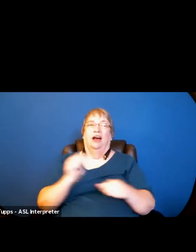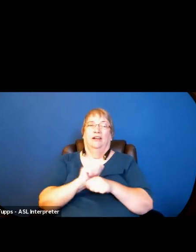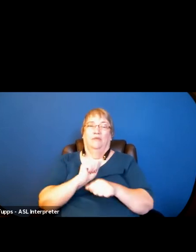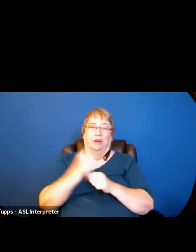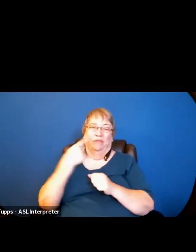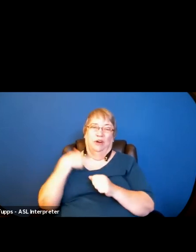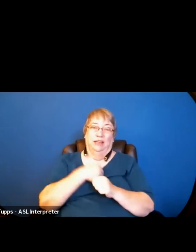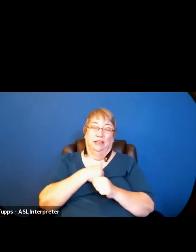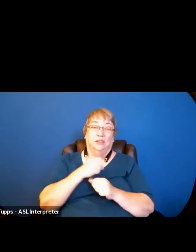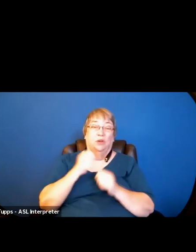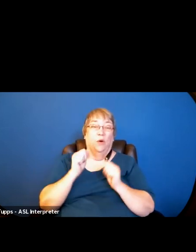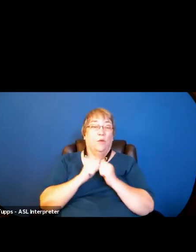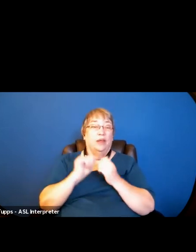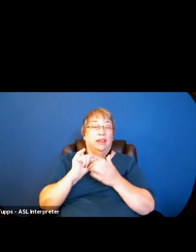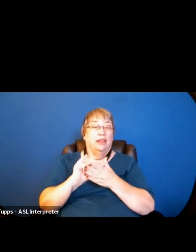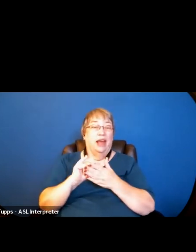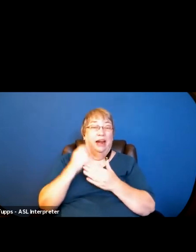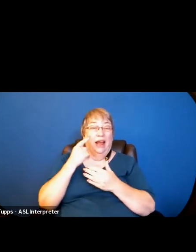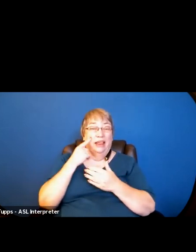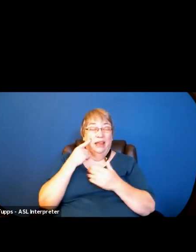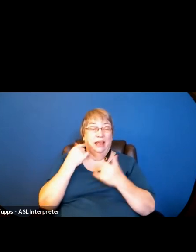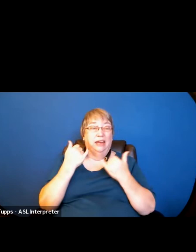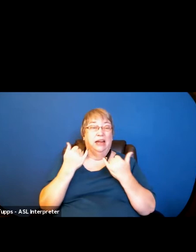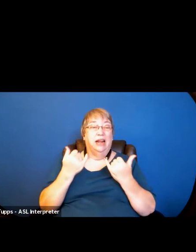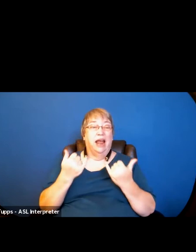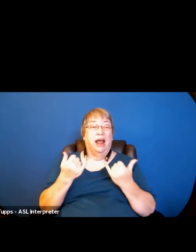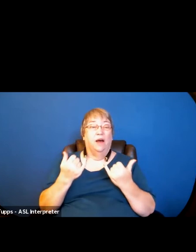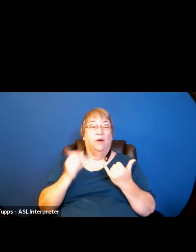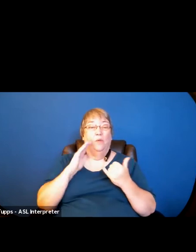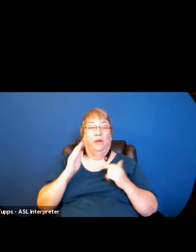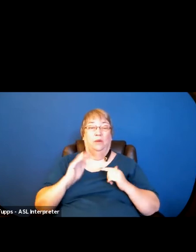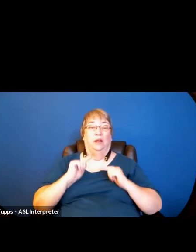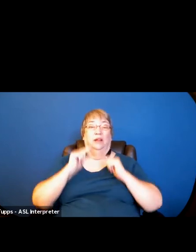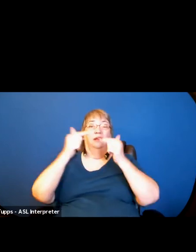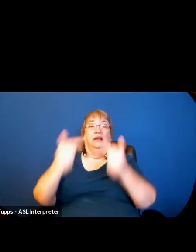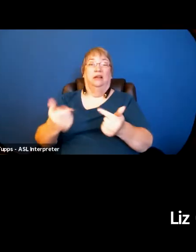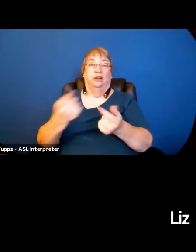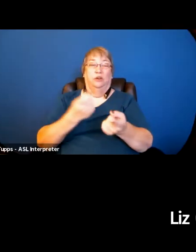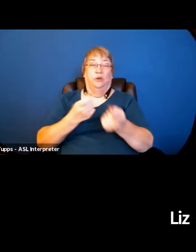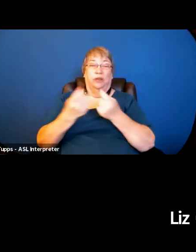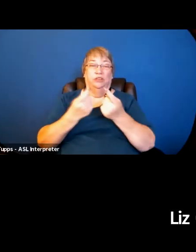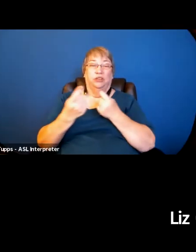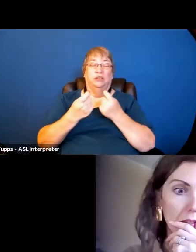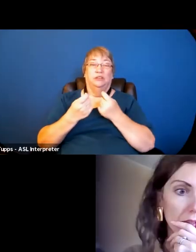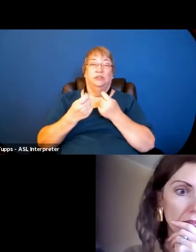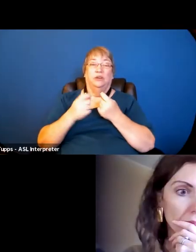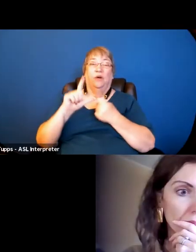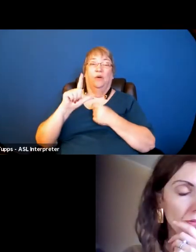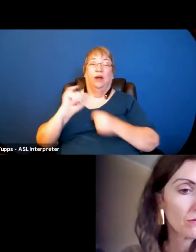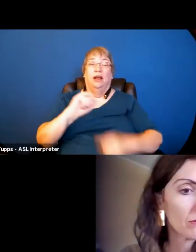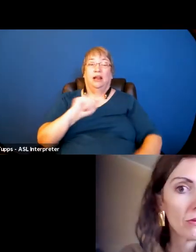So with that, I think we are going to move to questions. So I'm going to kick it to Liz.